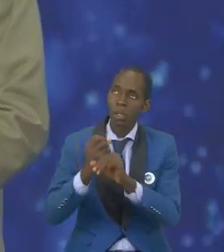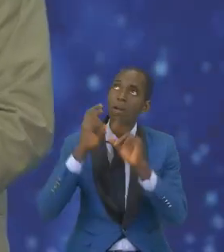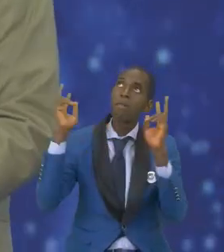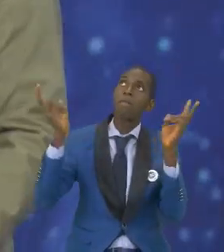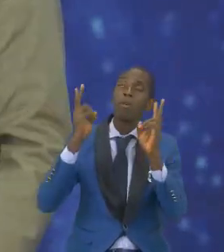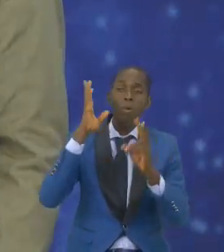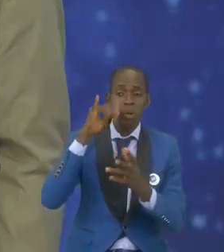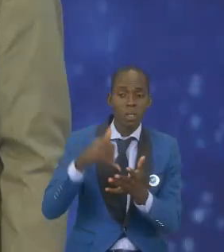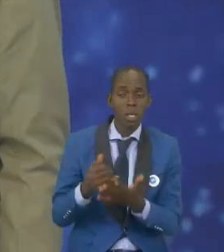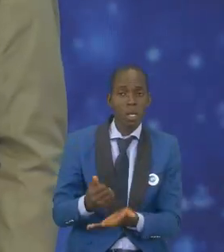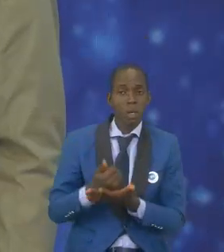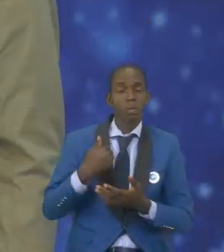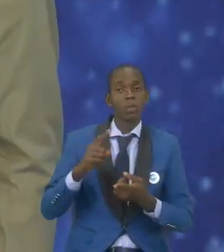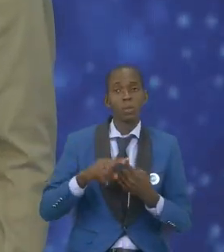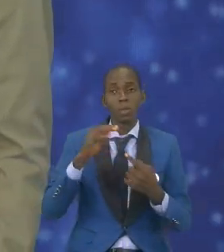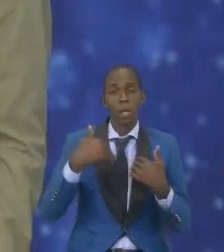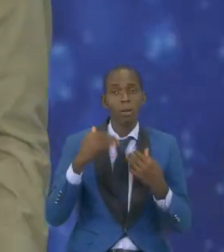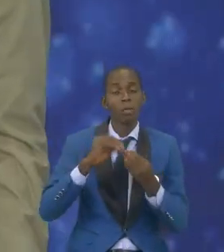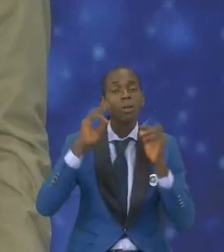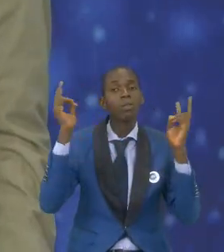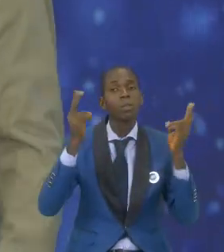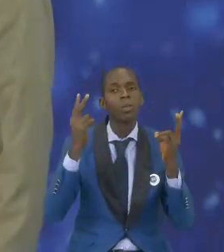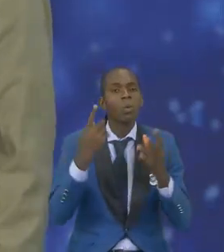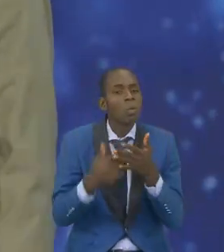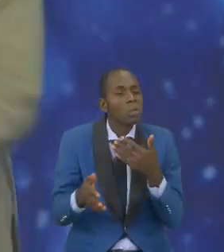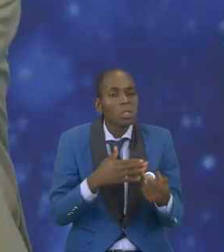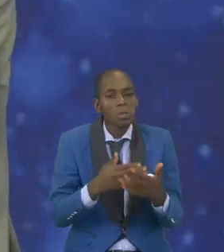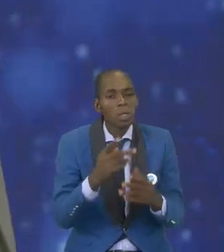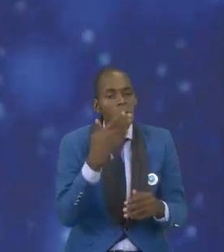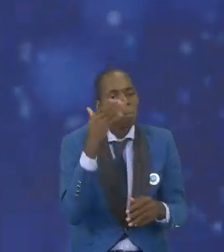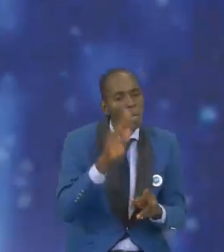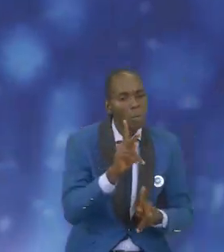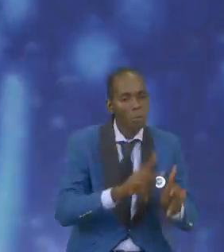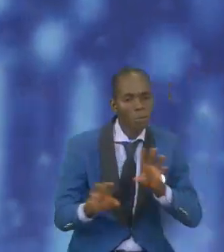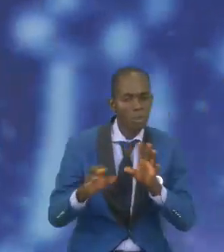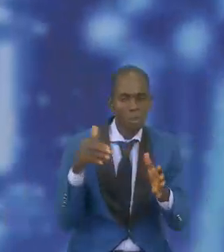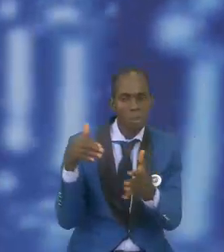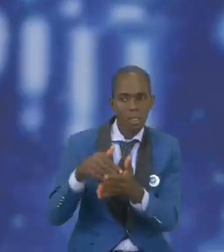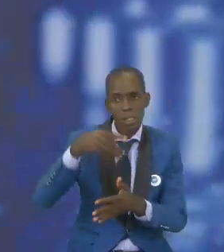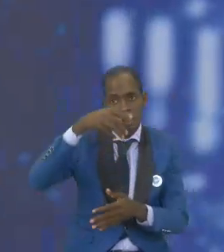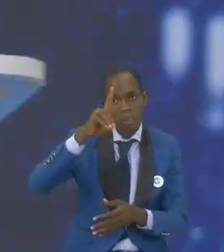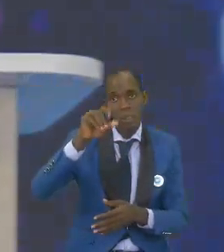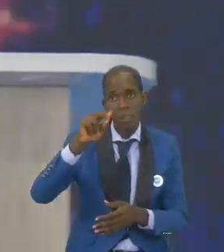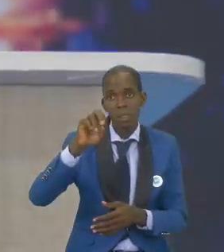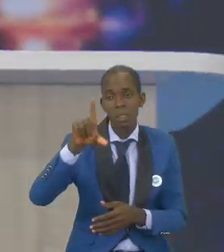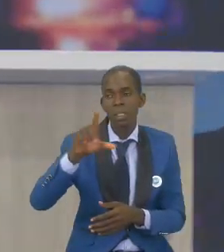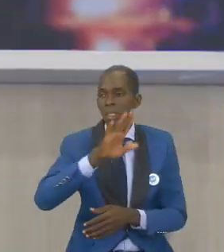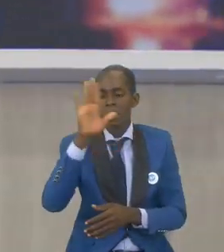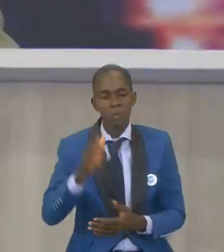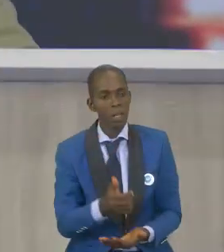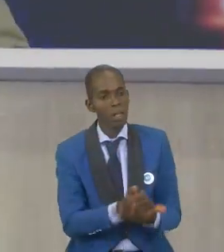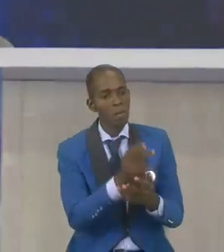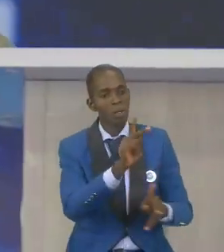courageous? Whatever they did to Daniel did not increase them. And yet, unbelievers do